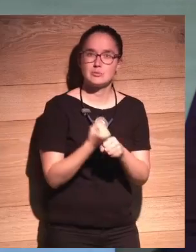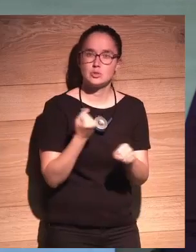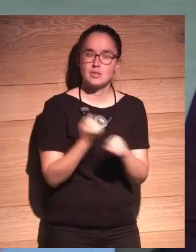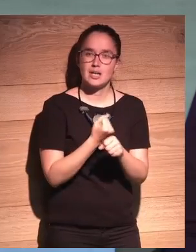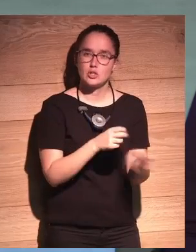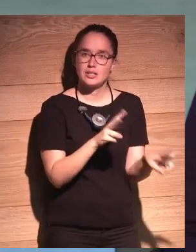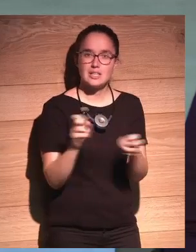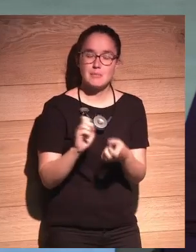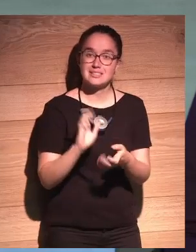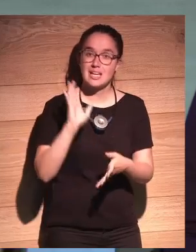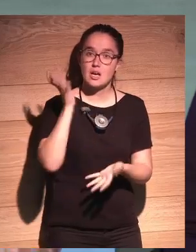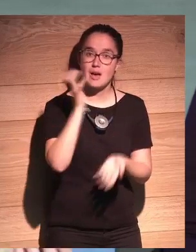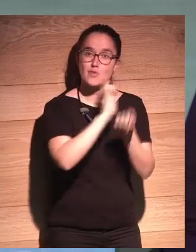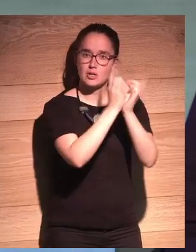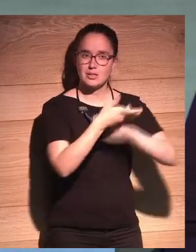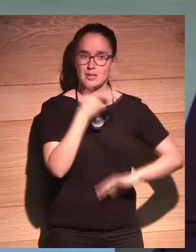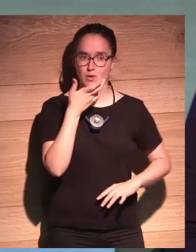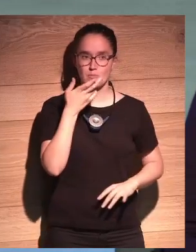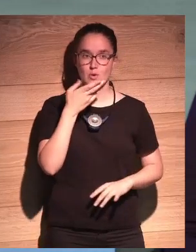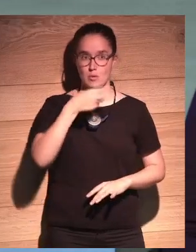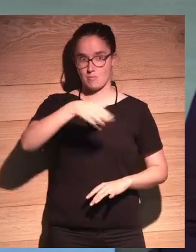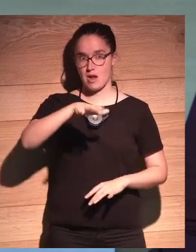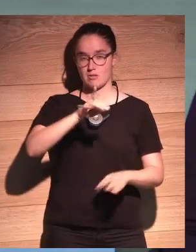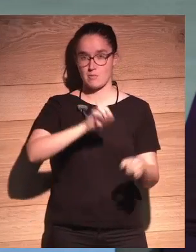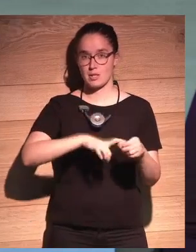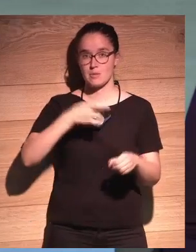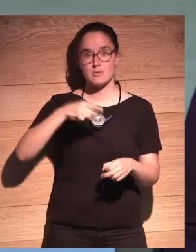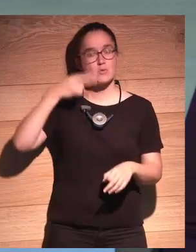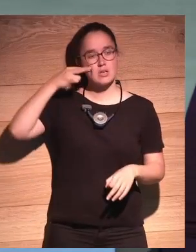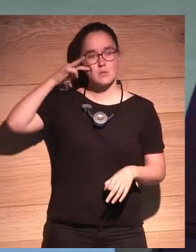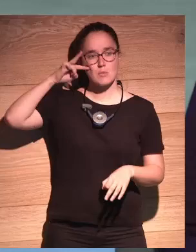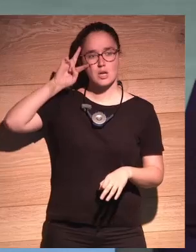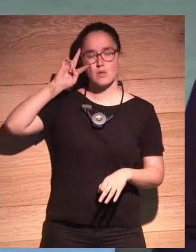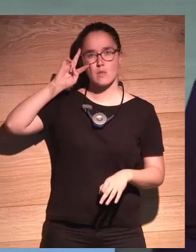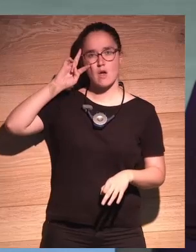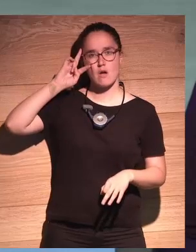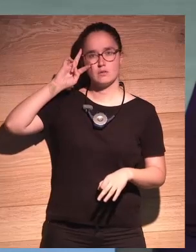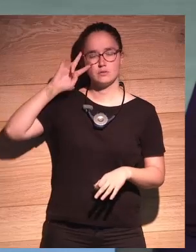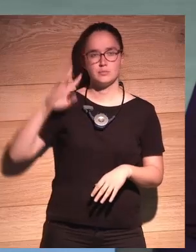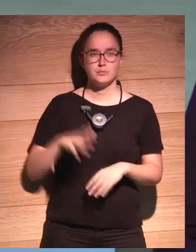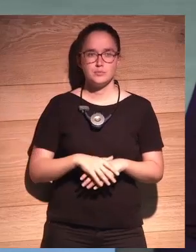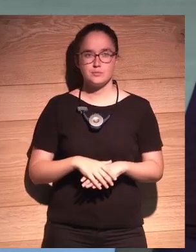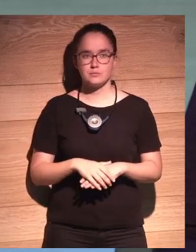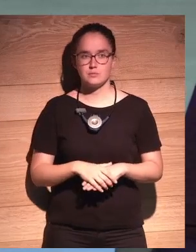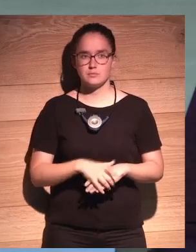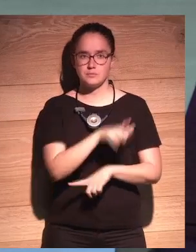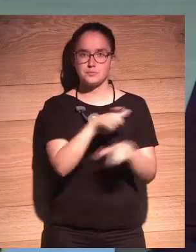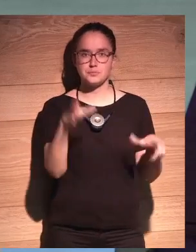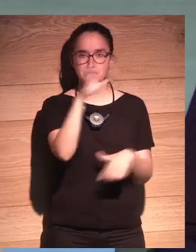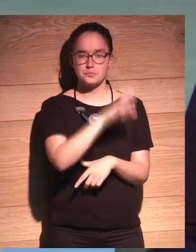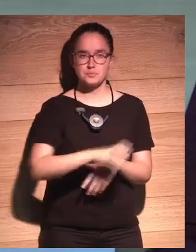the cultural perspective, we're also working on climate change. Marta's mentioned this.